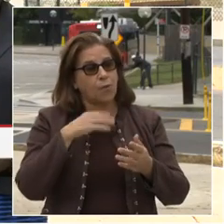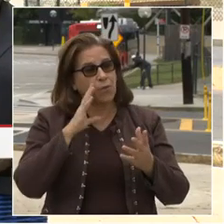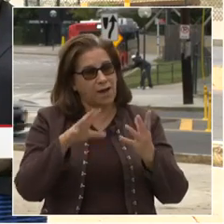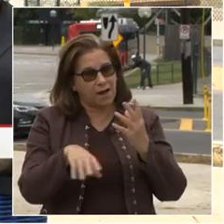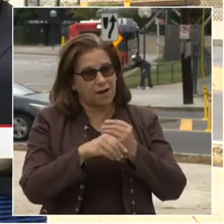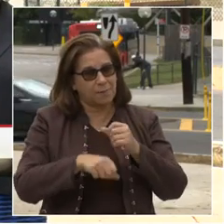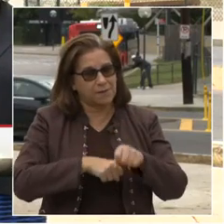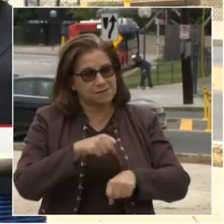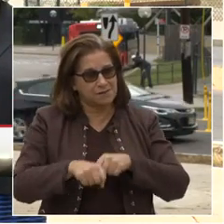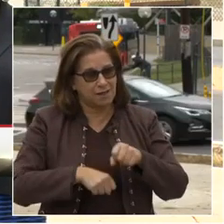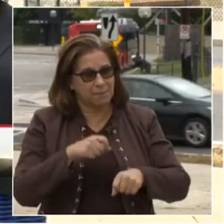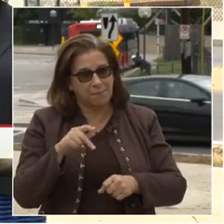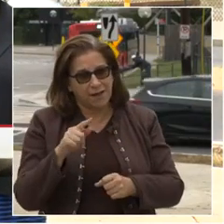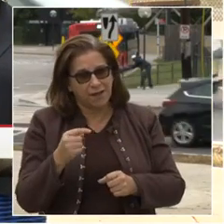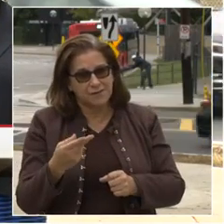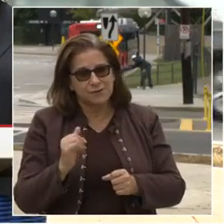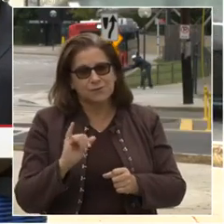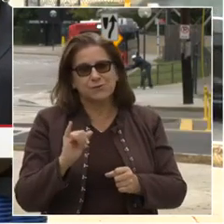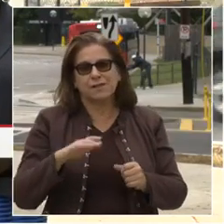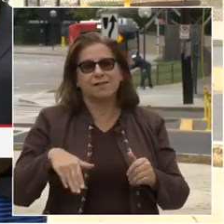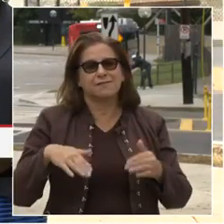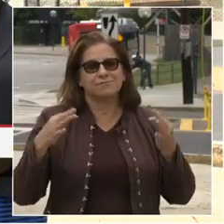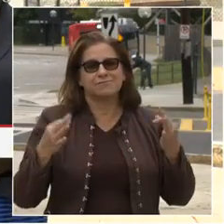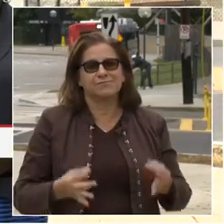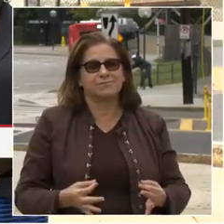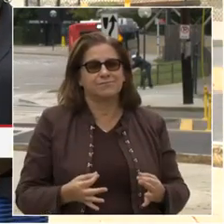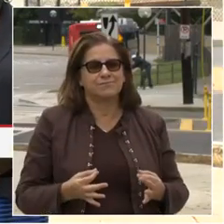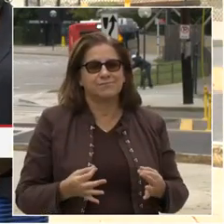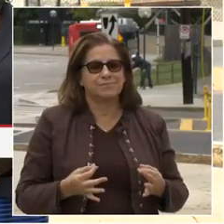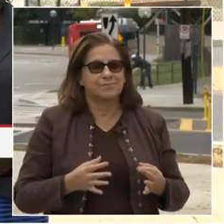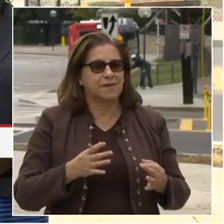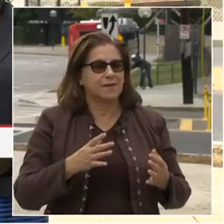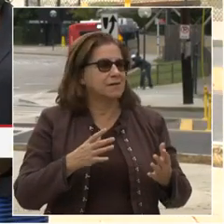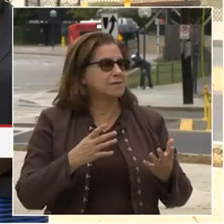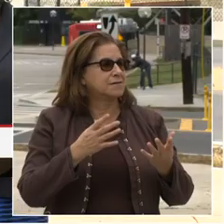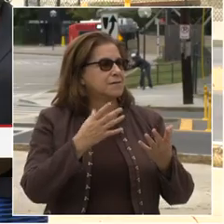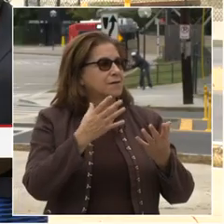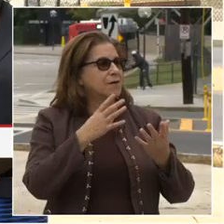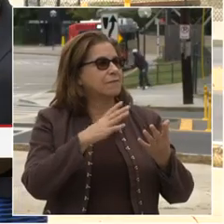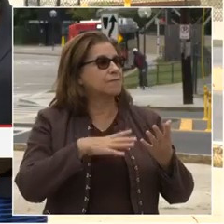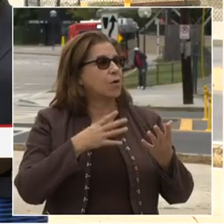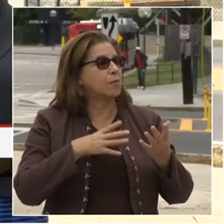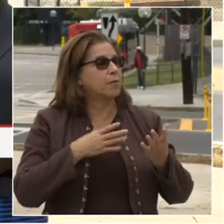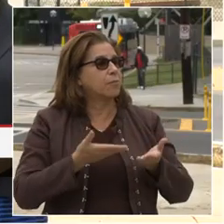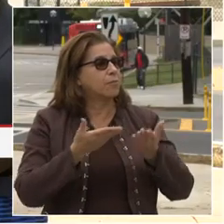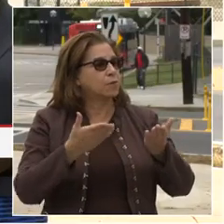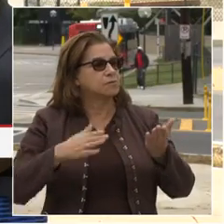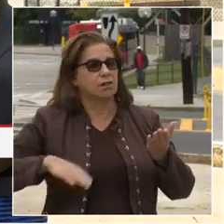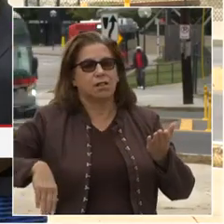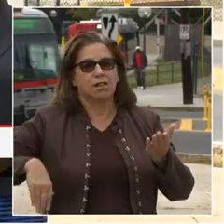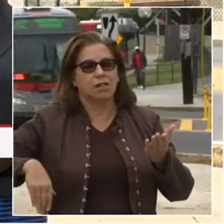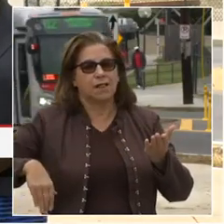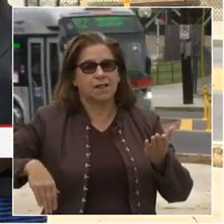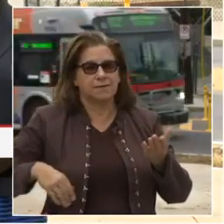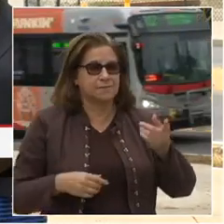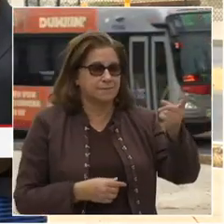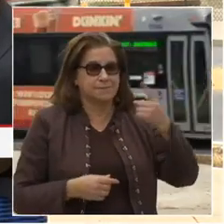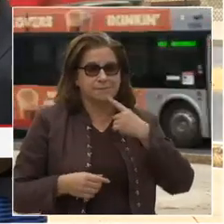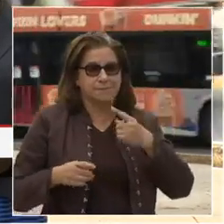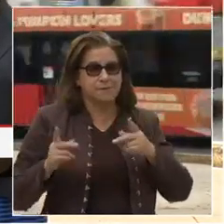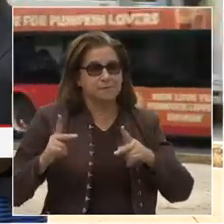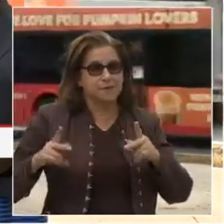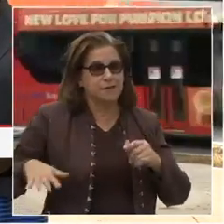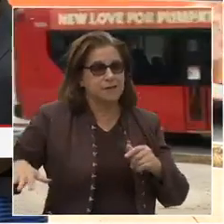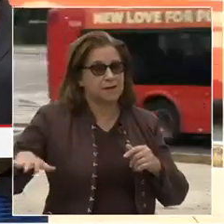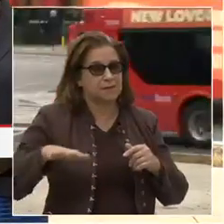ongoing conversations, but we have not actually submitted a formal proposal as of yet. So what are you planning on doing? They're under the impression that they're getting a proposal Thursday night from